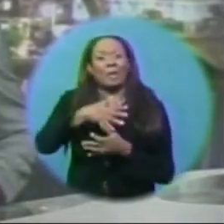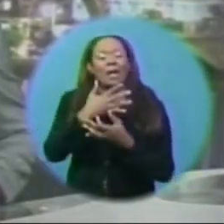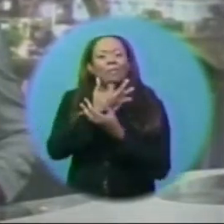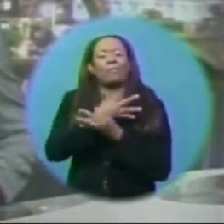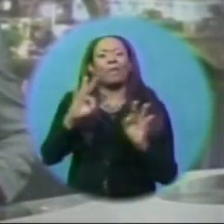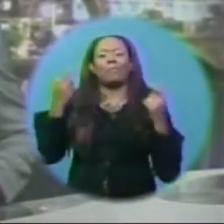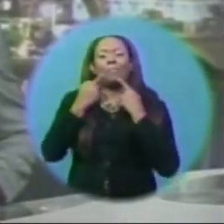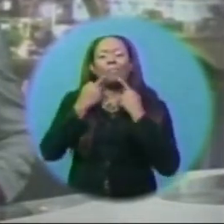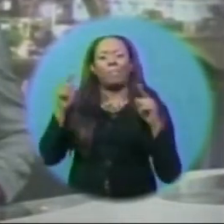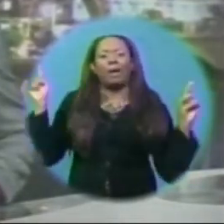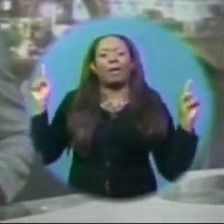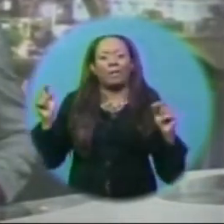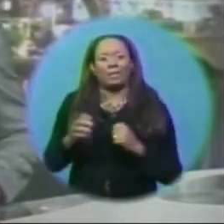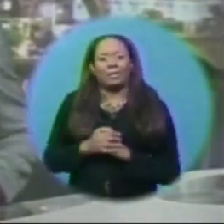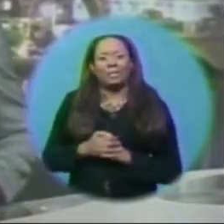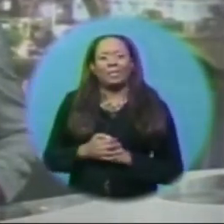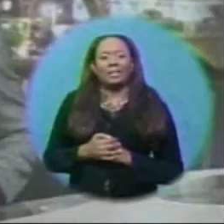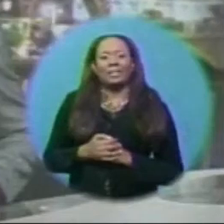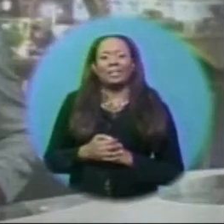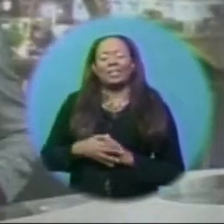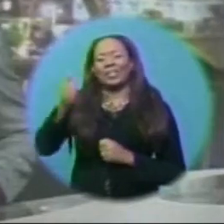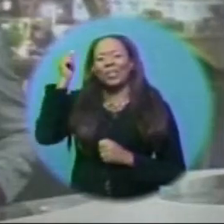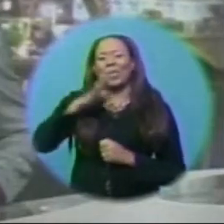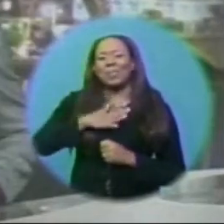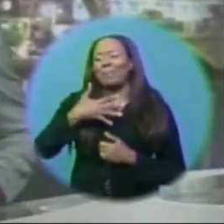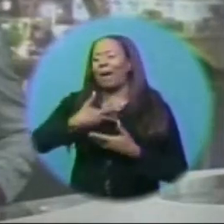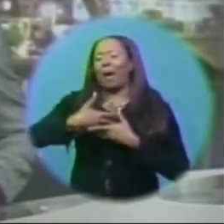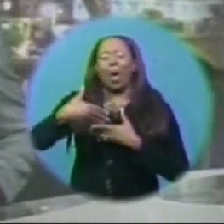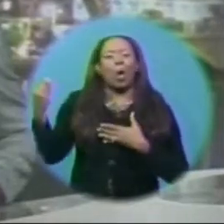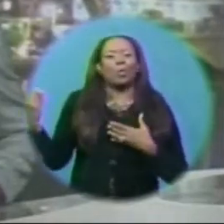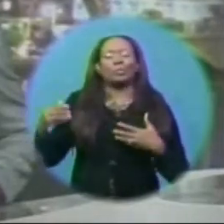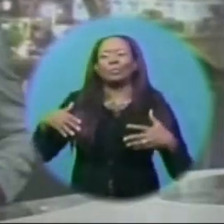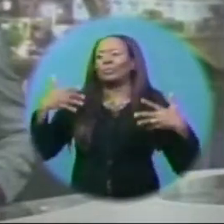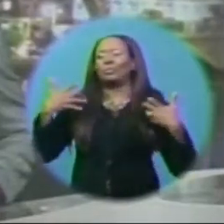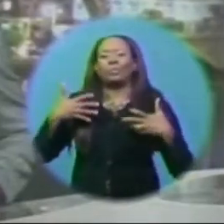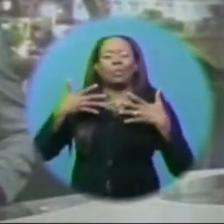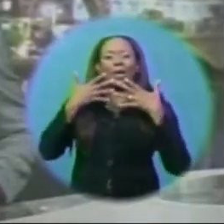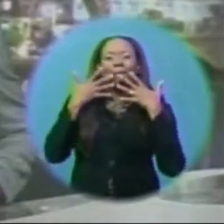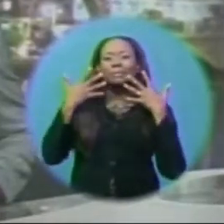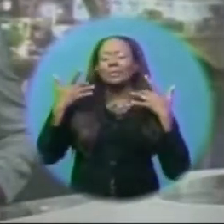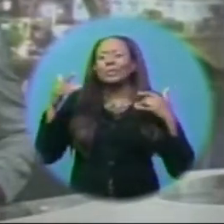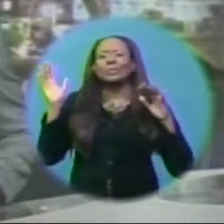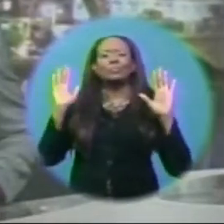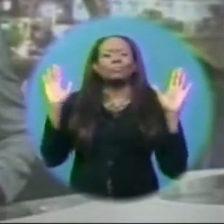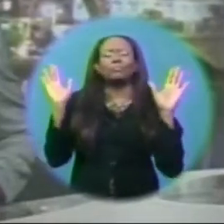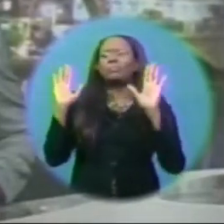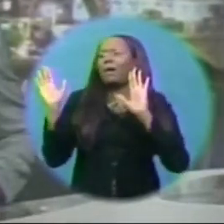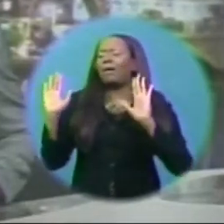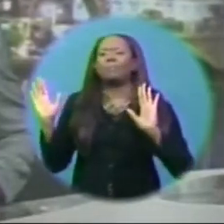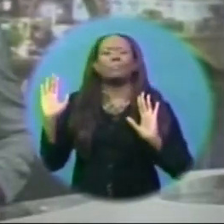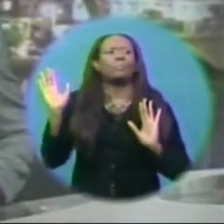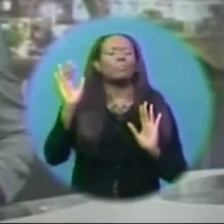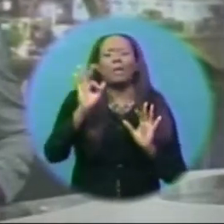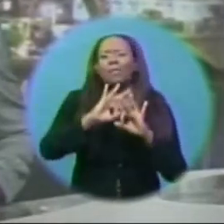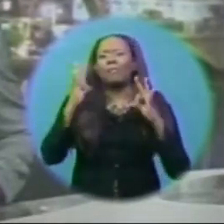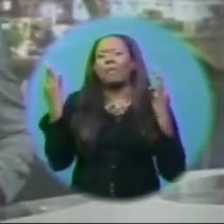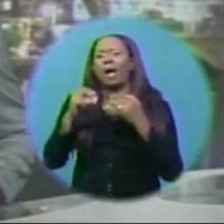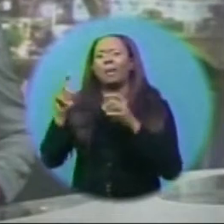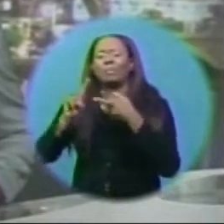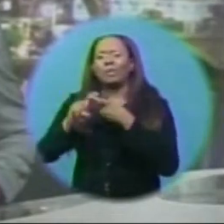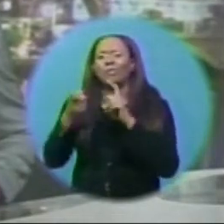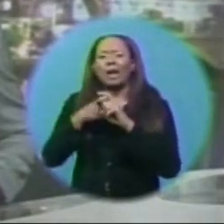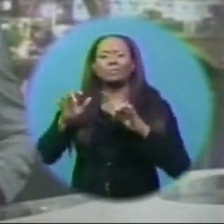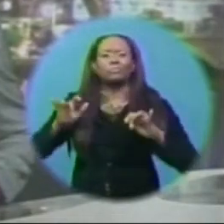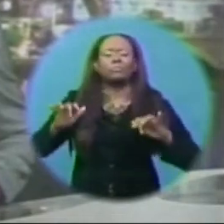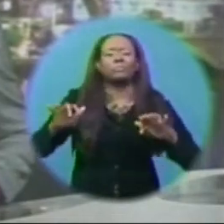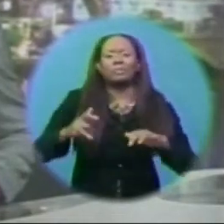his exoneration official. After the decree, it was said Denny smiled and waved to his family and friends who filled the court gallery.